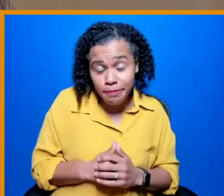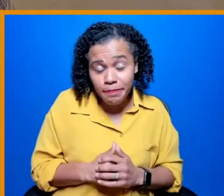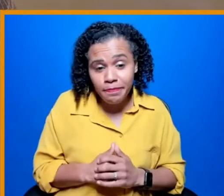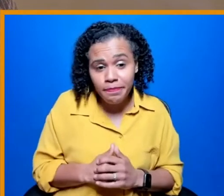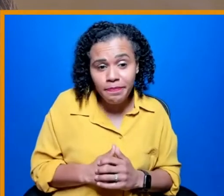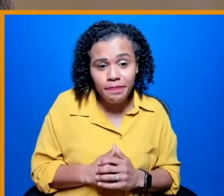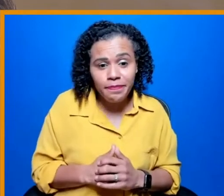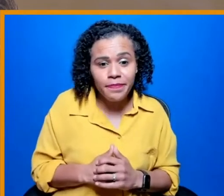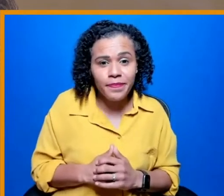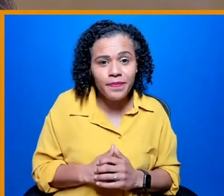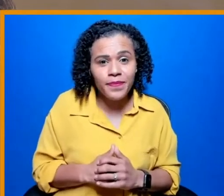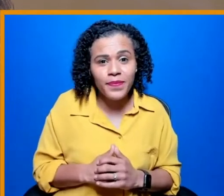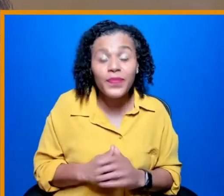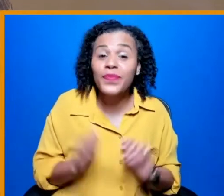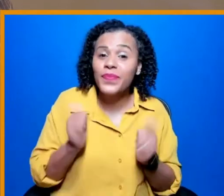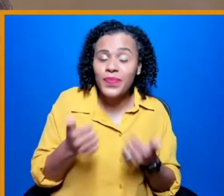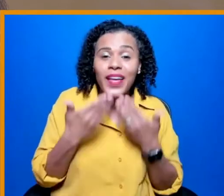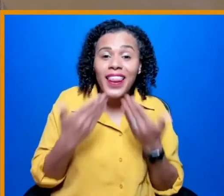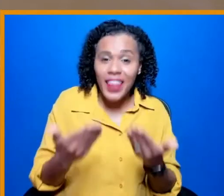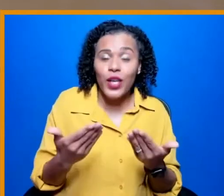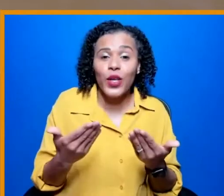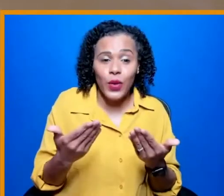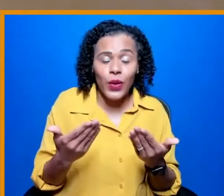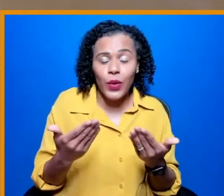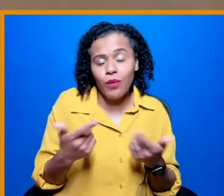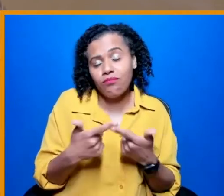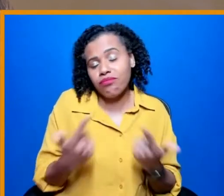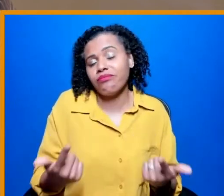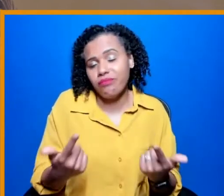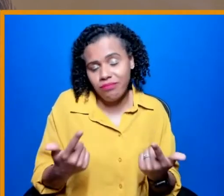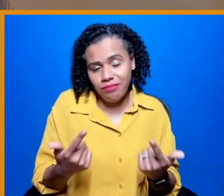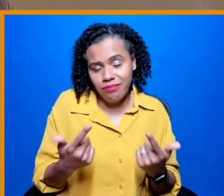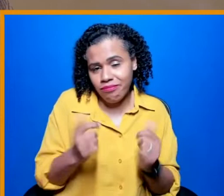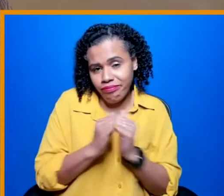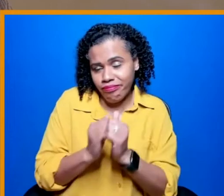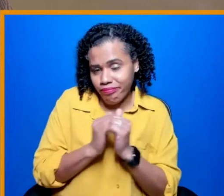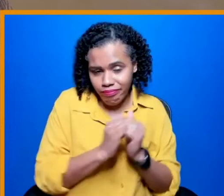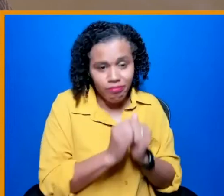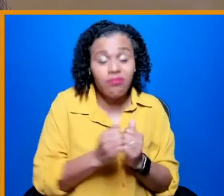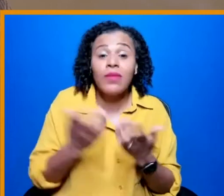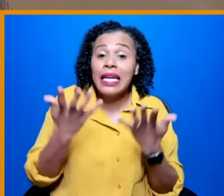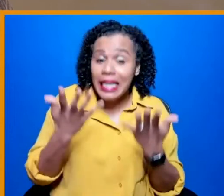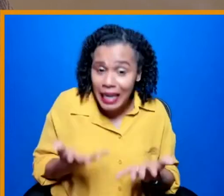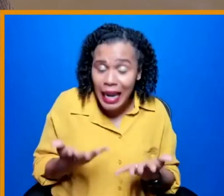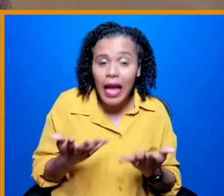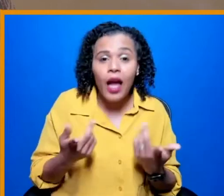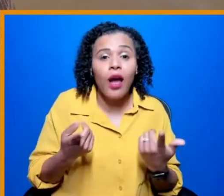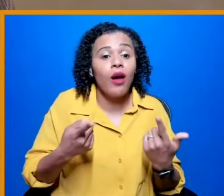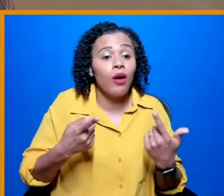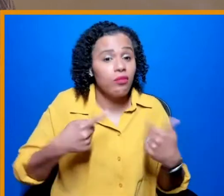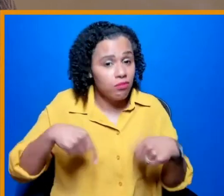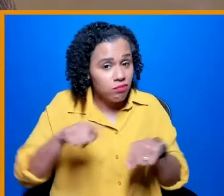Okay. So thank you very much for that. So we now will